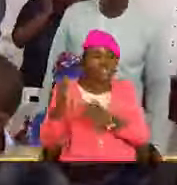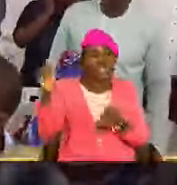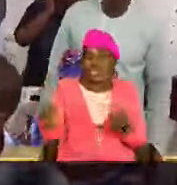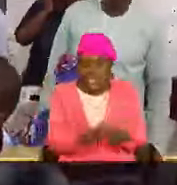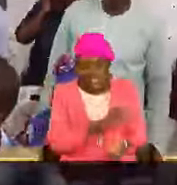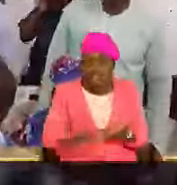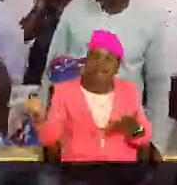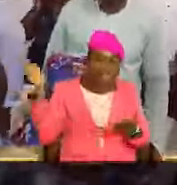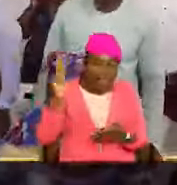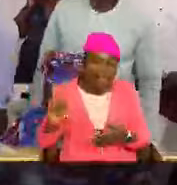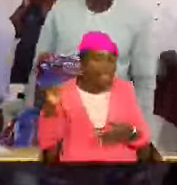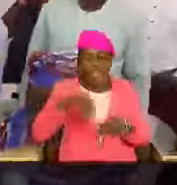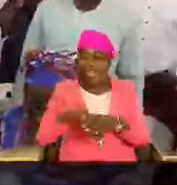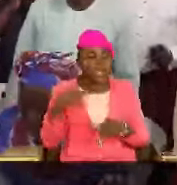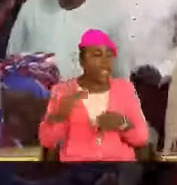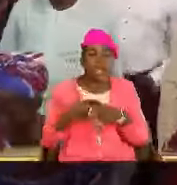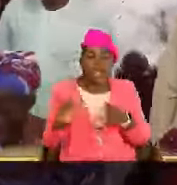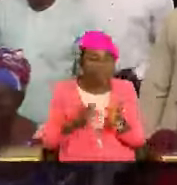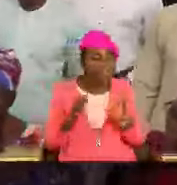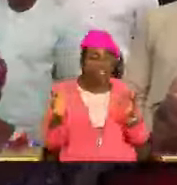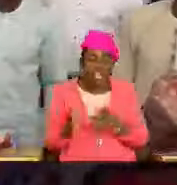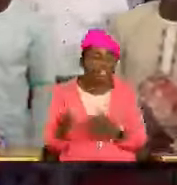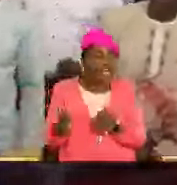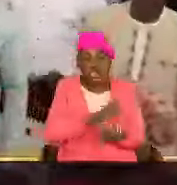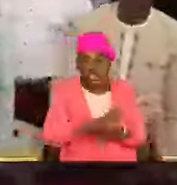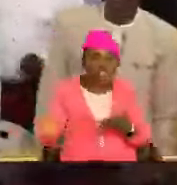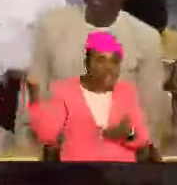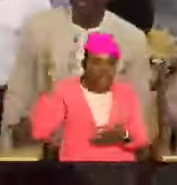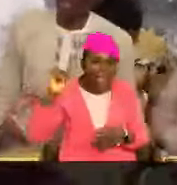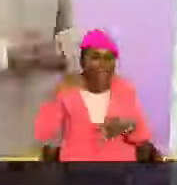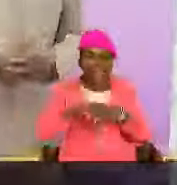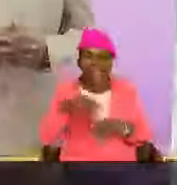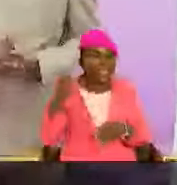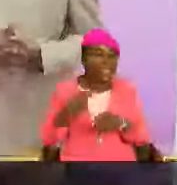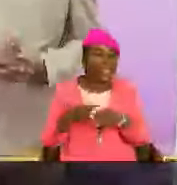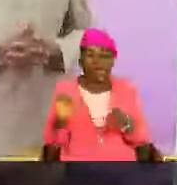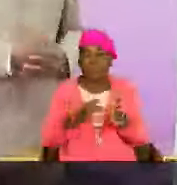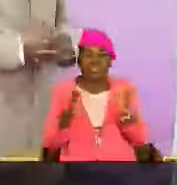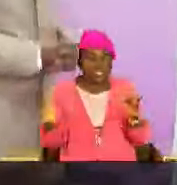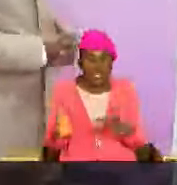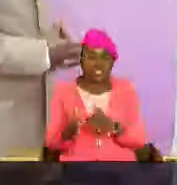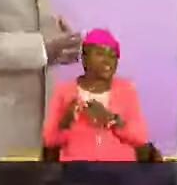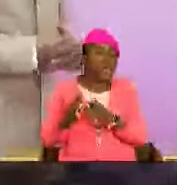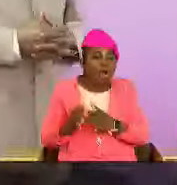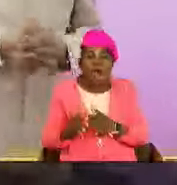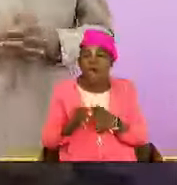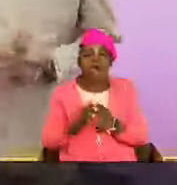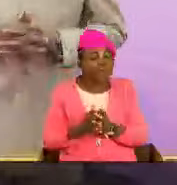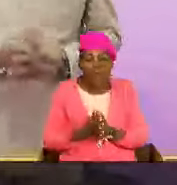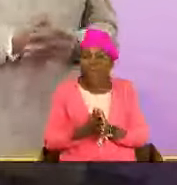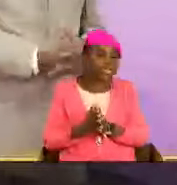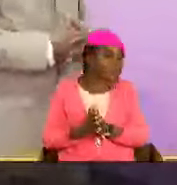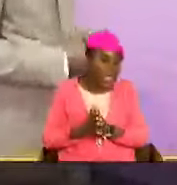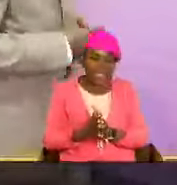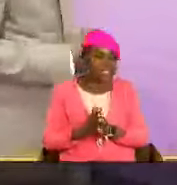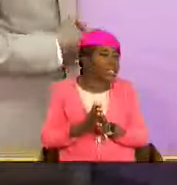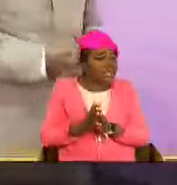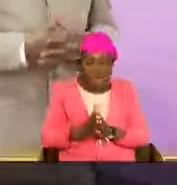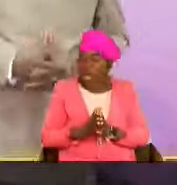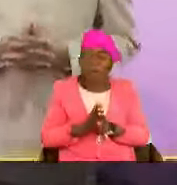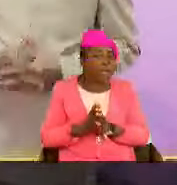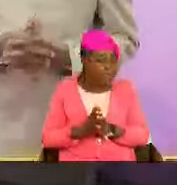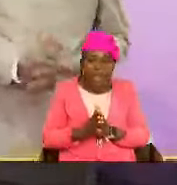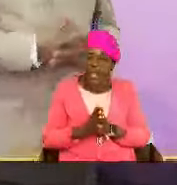Jesus destroy them in the name of Jesus destroy them in the name of Jesus that's